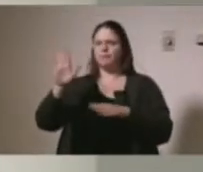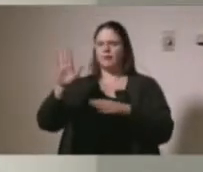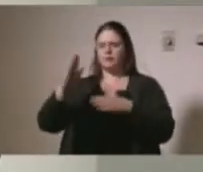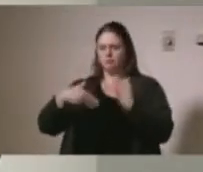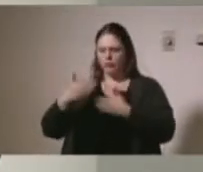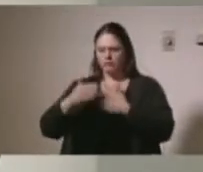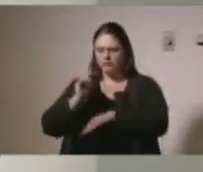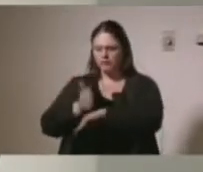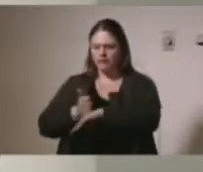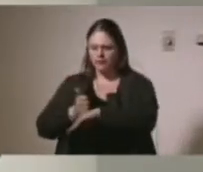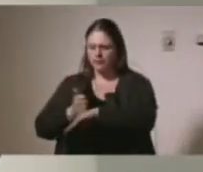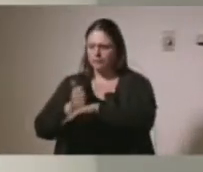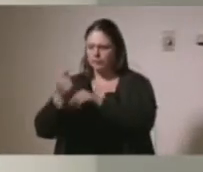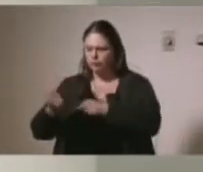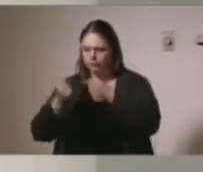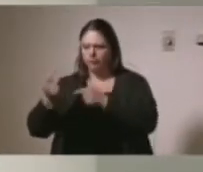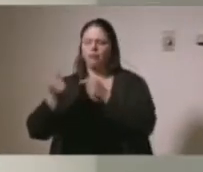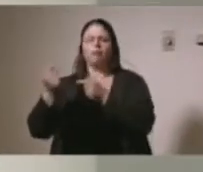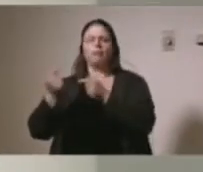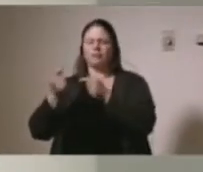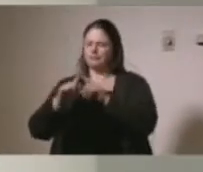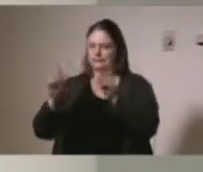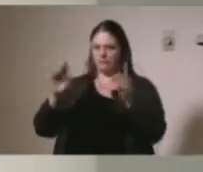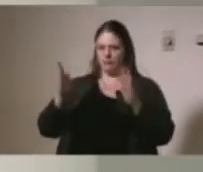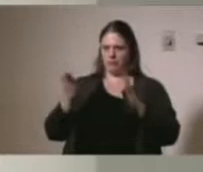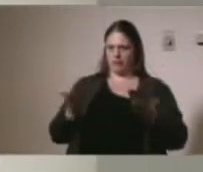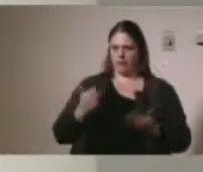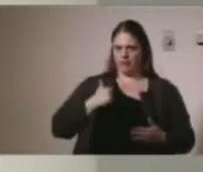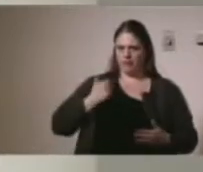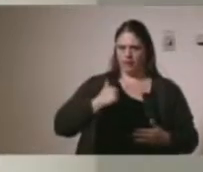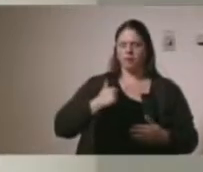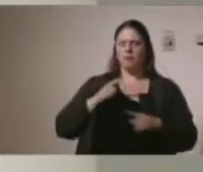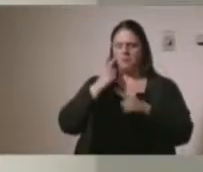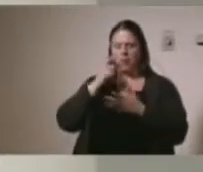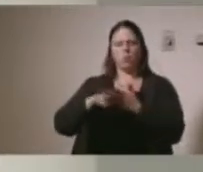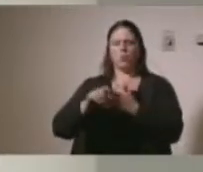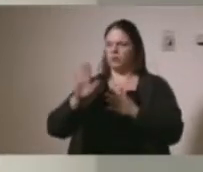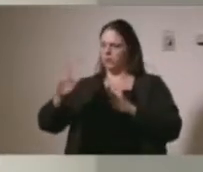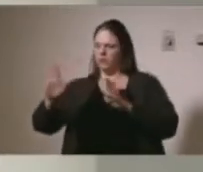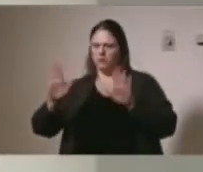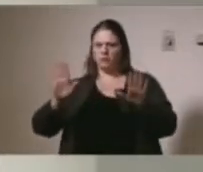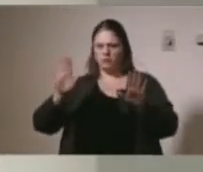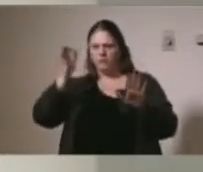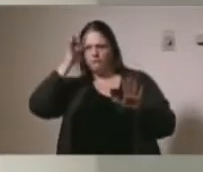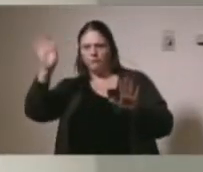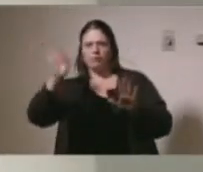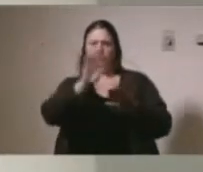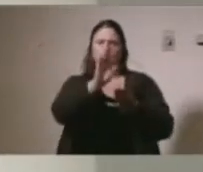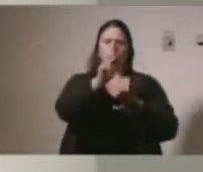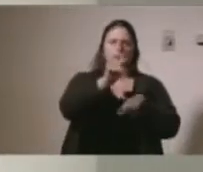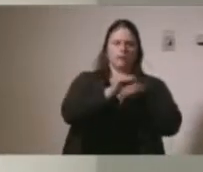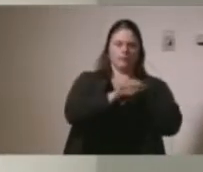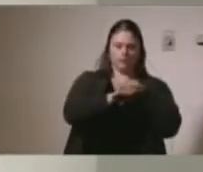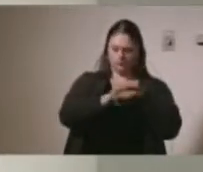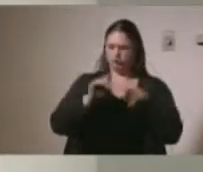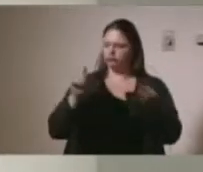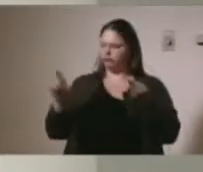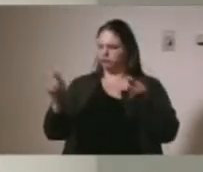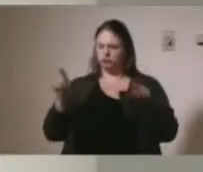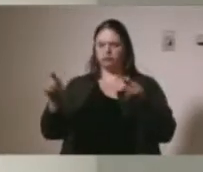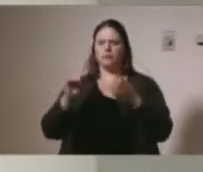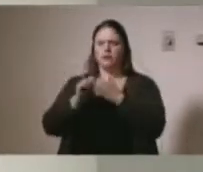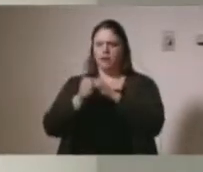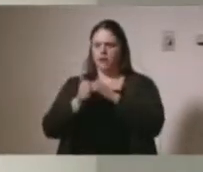But we saw how the unions got involved in Great Britain and in France, to back the setting up of postal